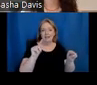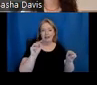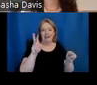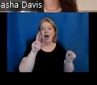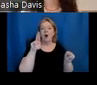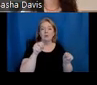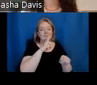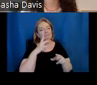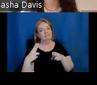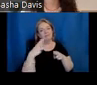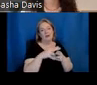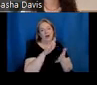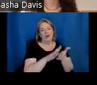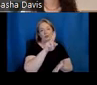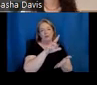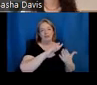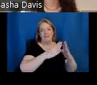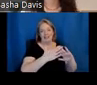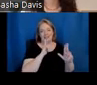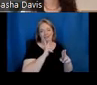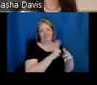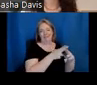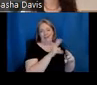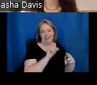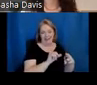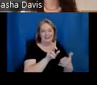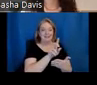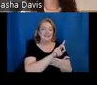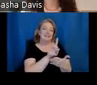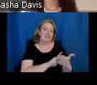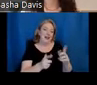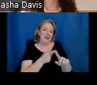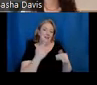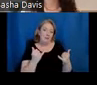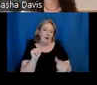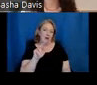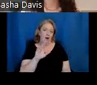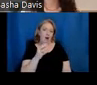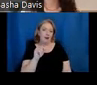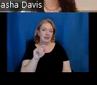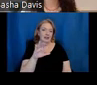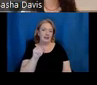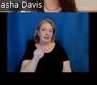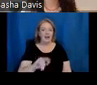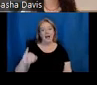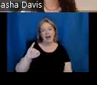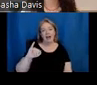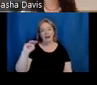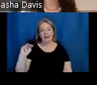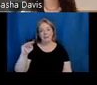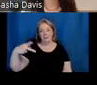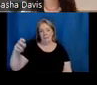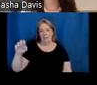officially known as University Village, designed by iconic modernist architect I.M. Pei.